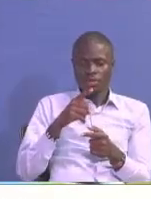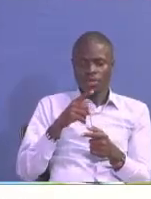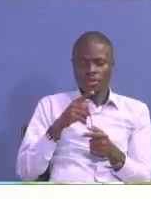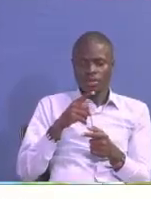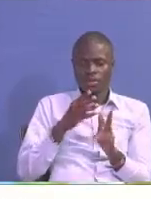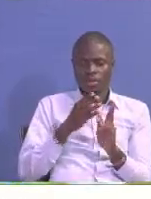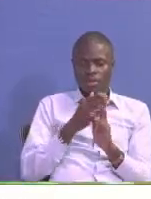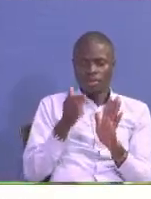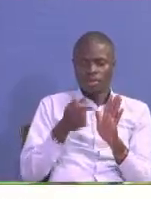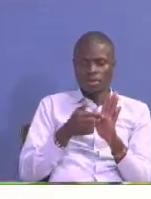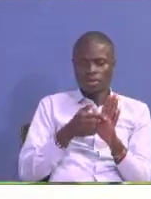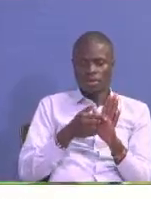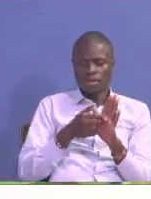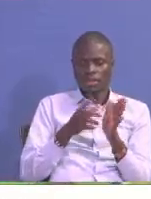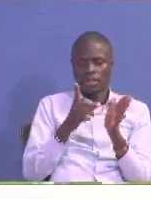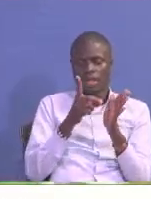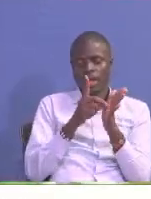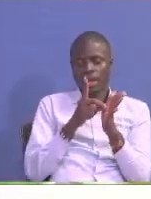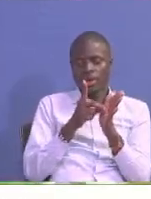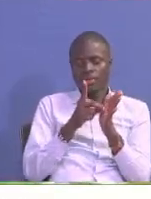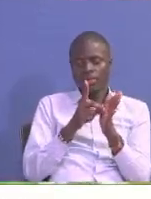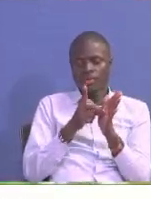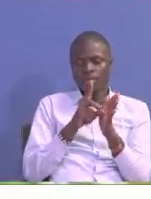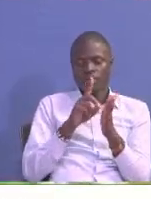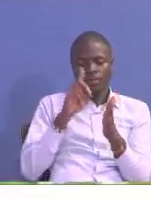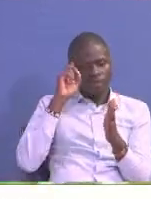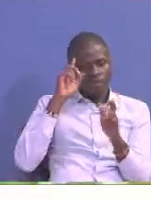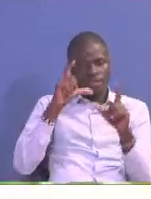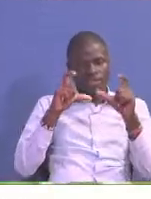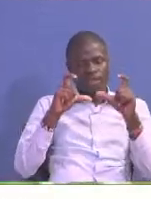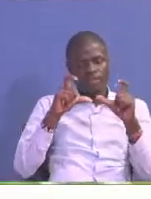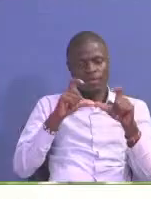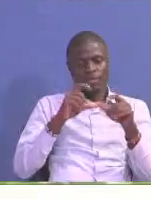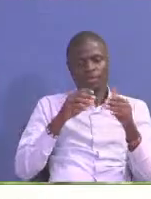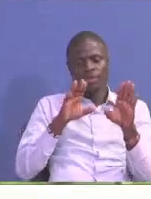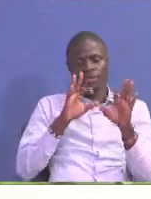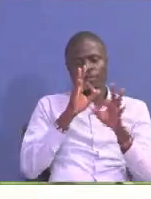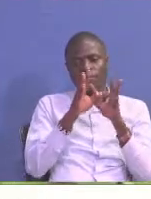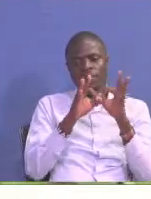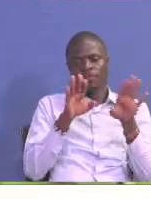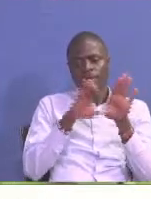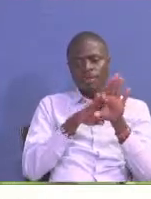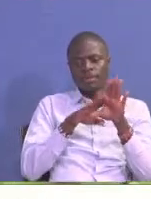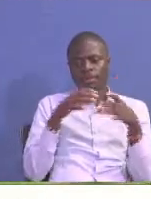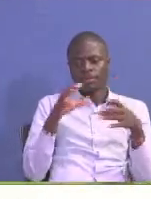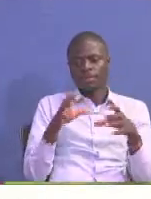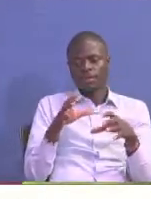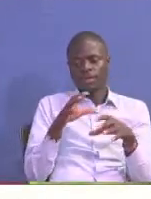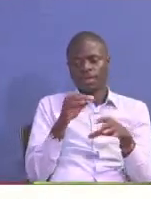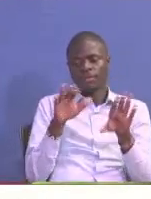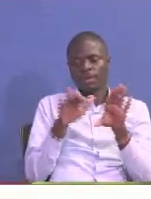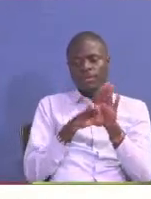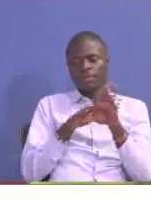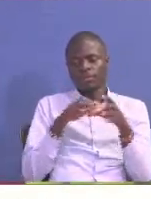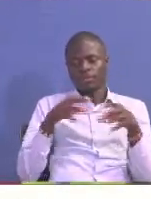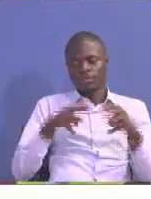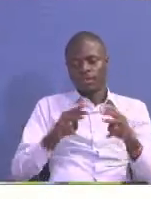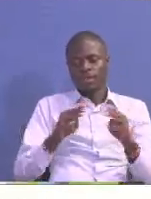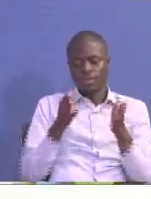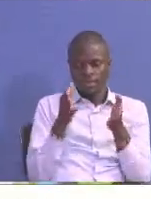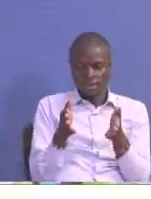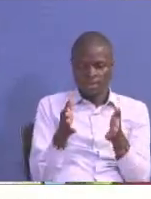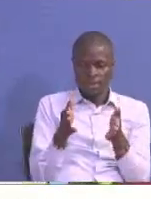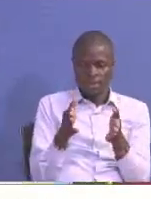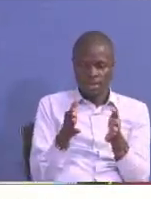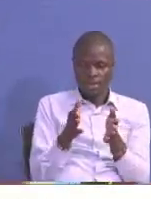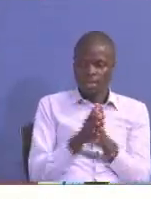through this door for the photo session, followed by members of council and members of management present as